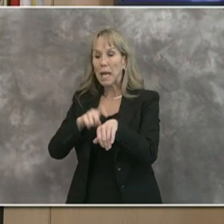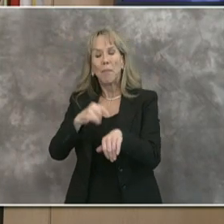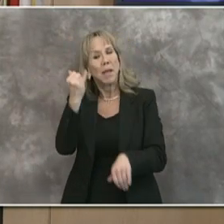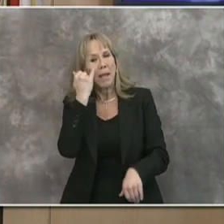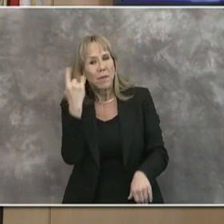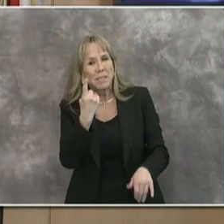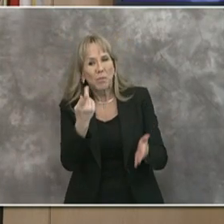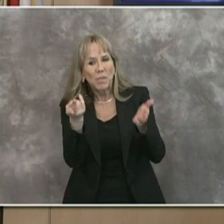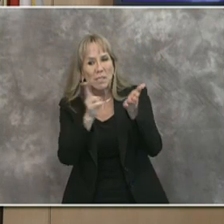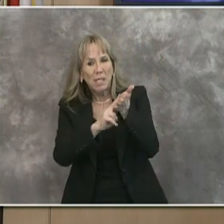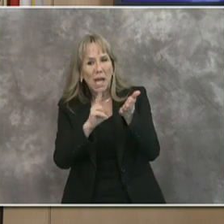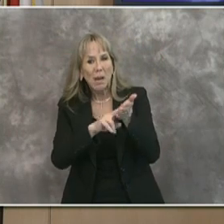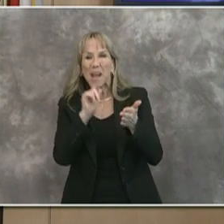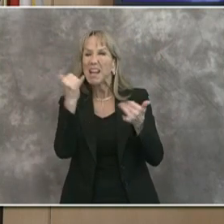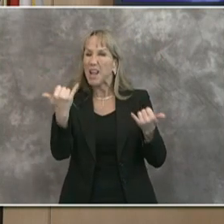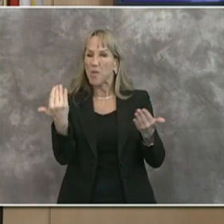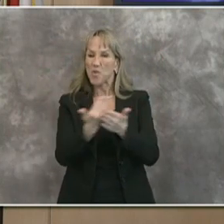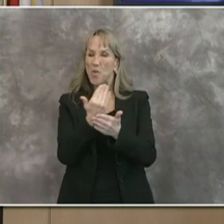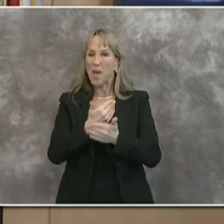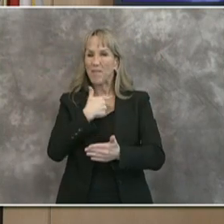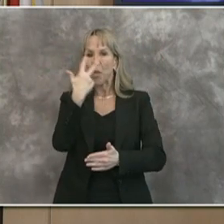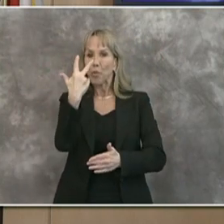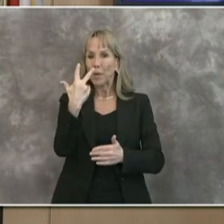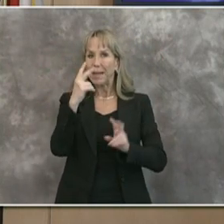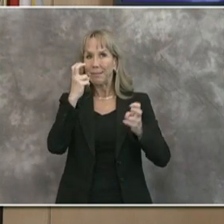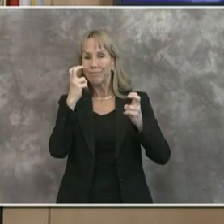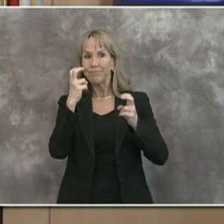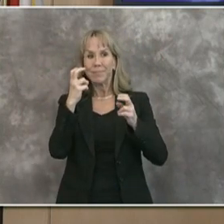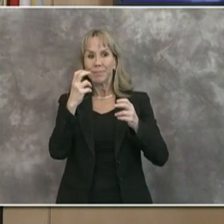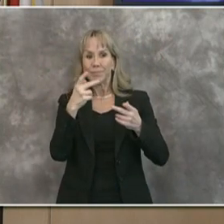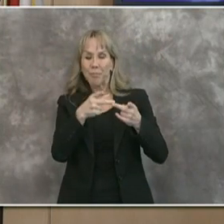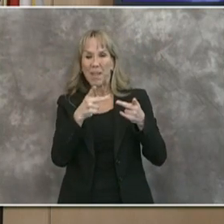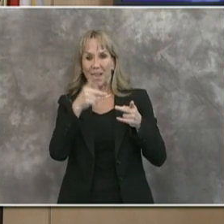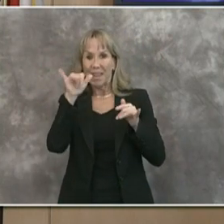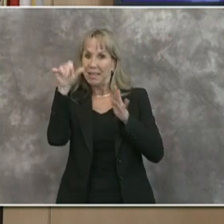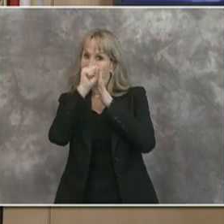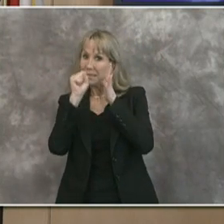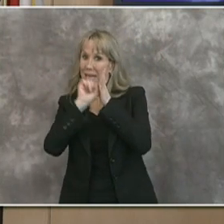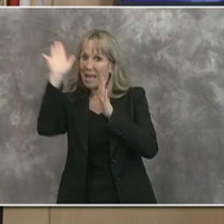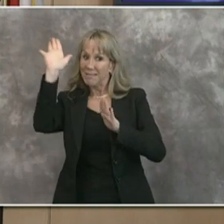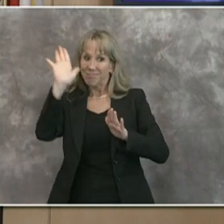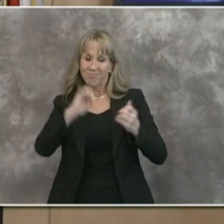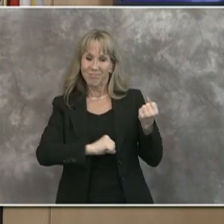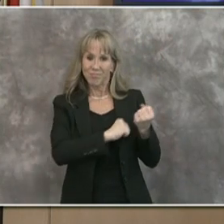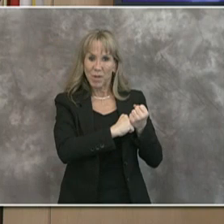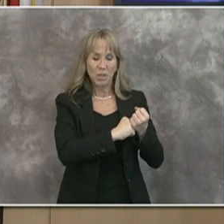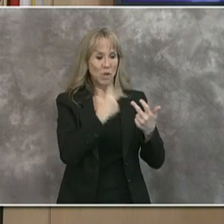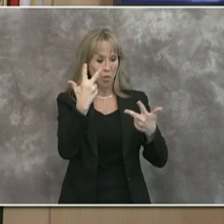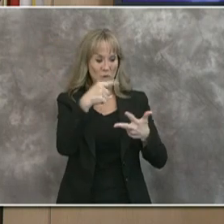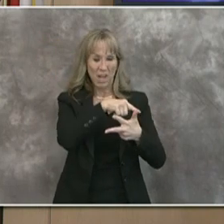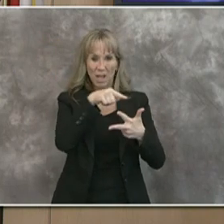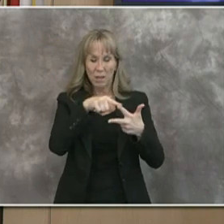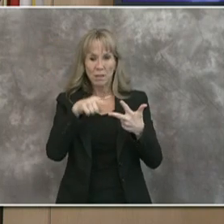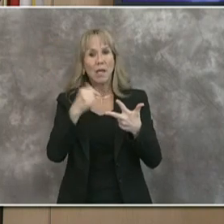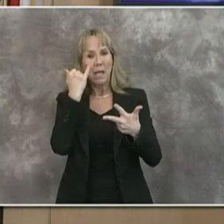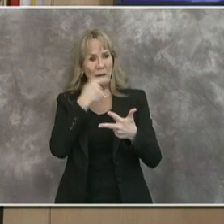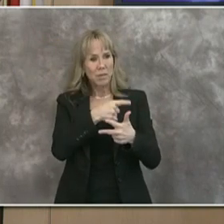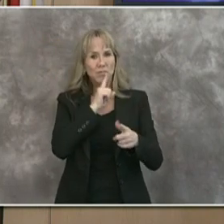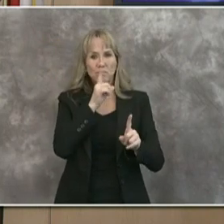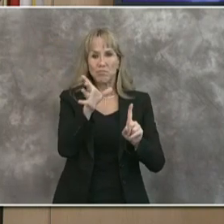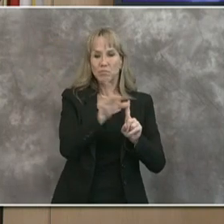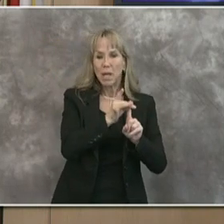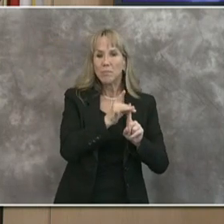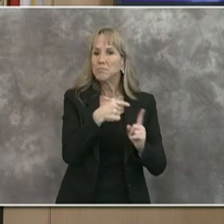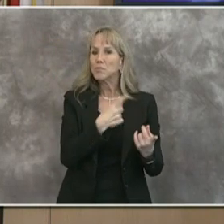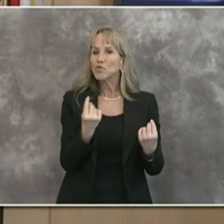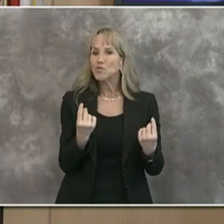signs up for a test at one of these 3 new state-sponsored sites and then they get a positive result, what are they supposed to do? Are there any mandates or advice that you would